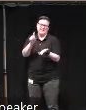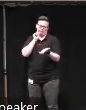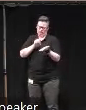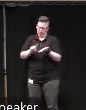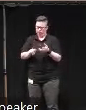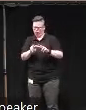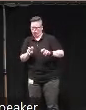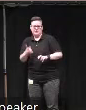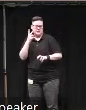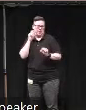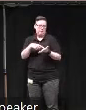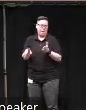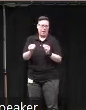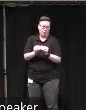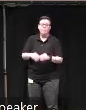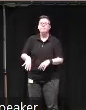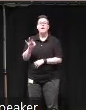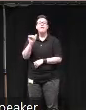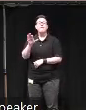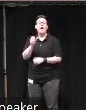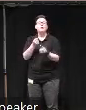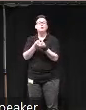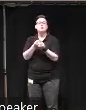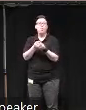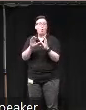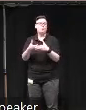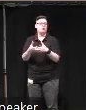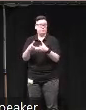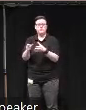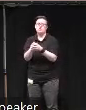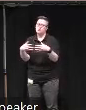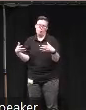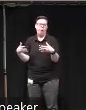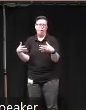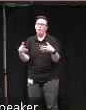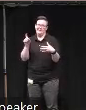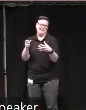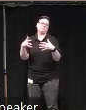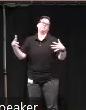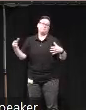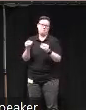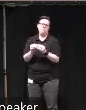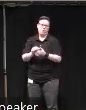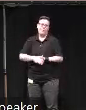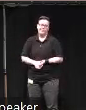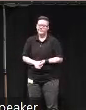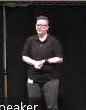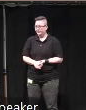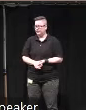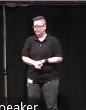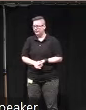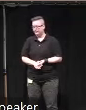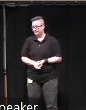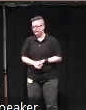at. And the faculty support group that has been growing, that also needs to grow even further in